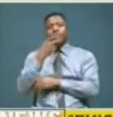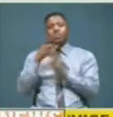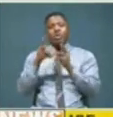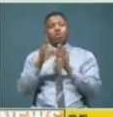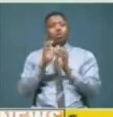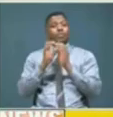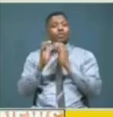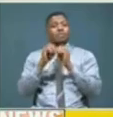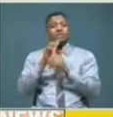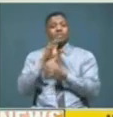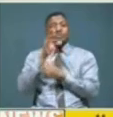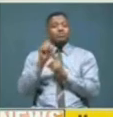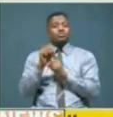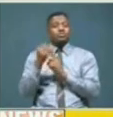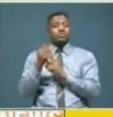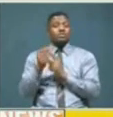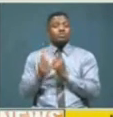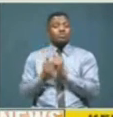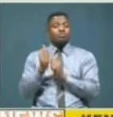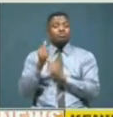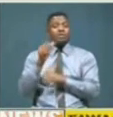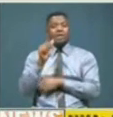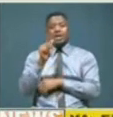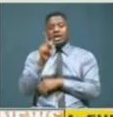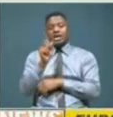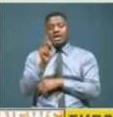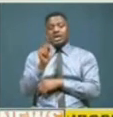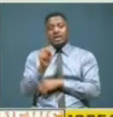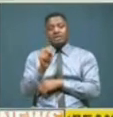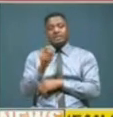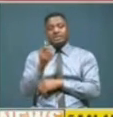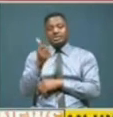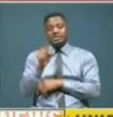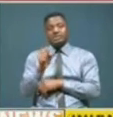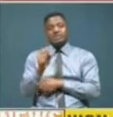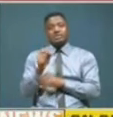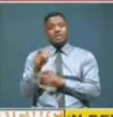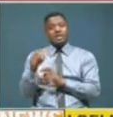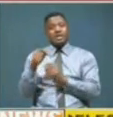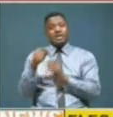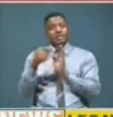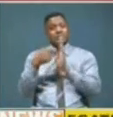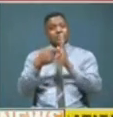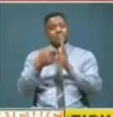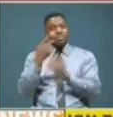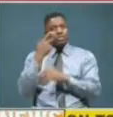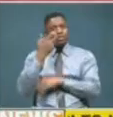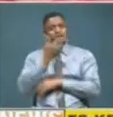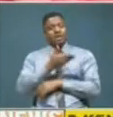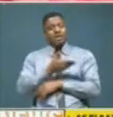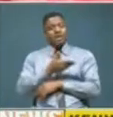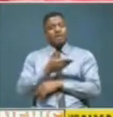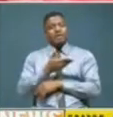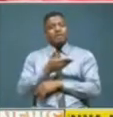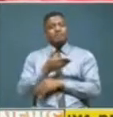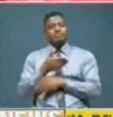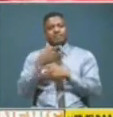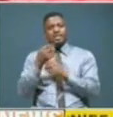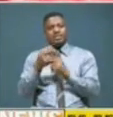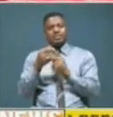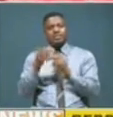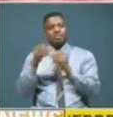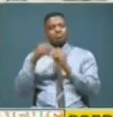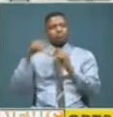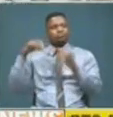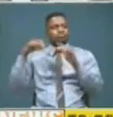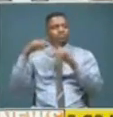in African societies, particularly among the Akans and then the Asante. Adinkra symbols gained their name and their popularity